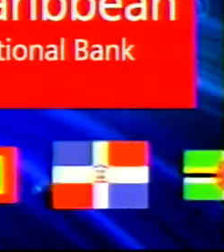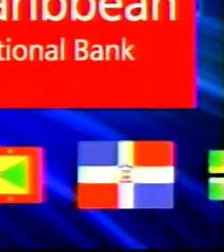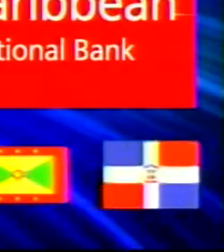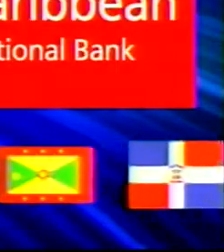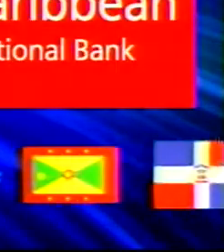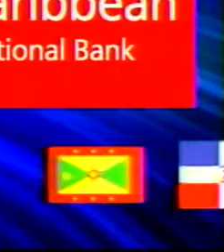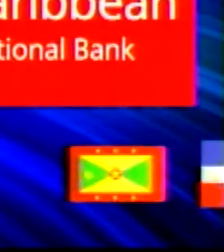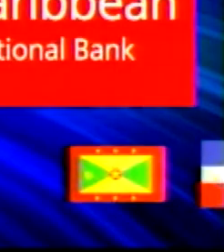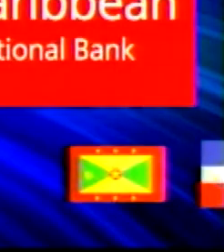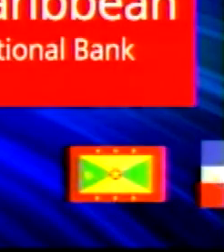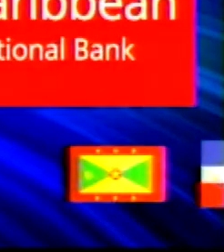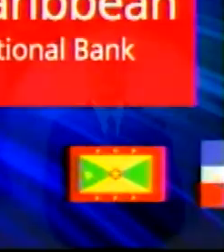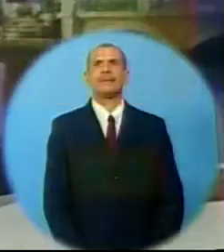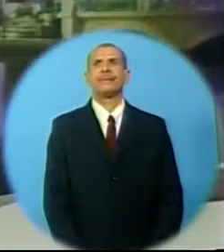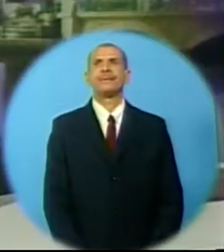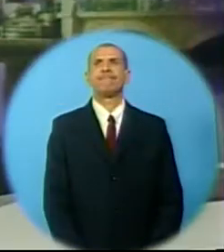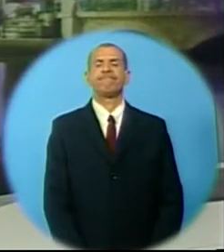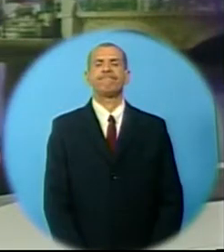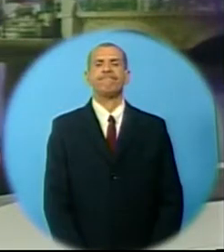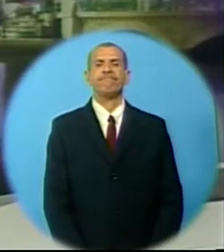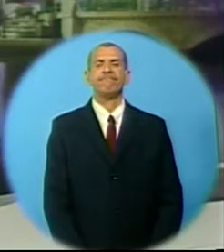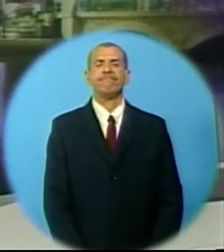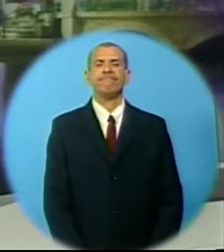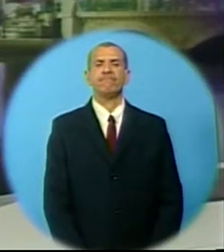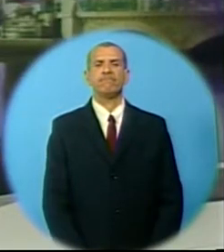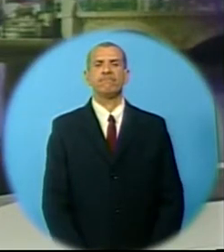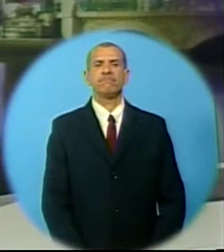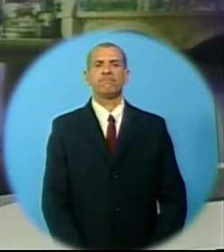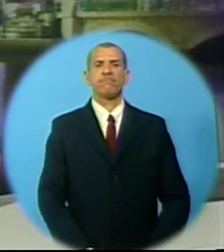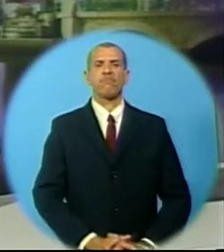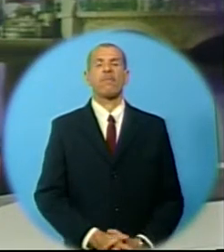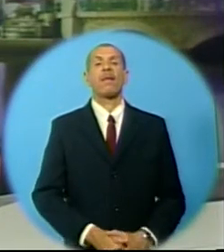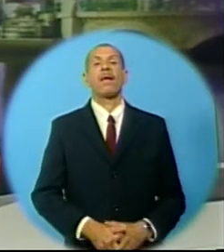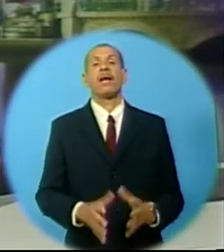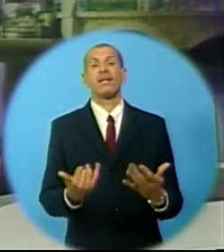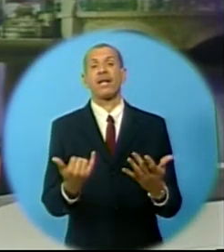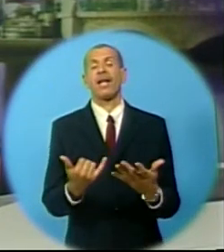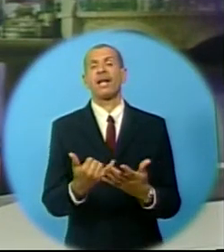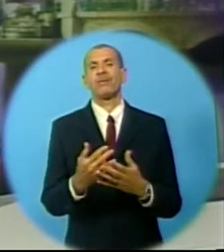And here now is a tip from